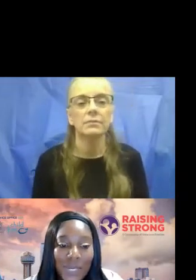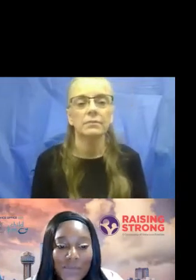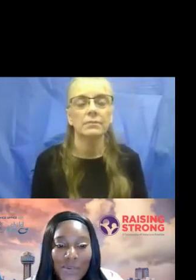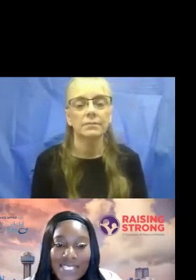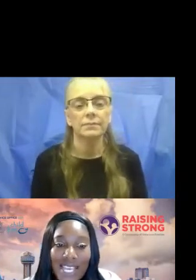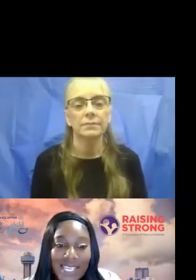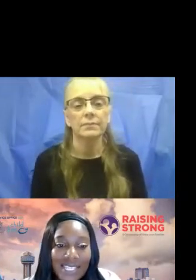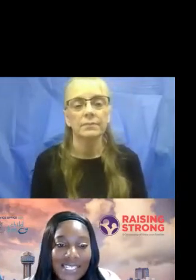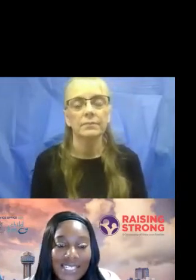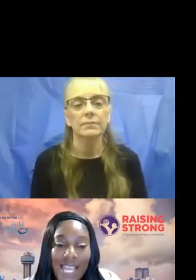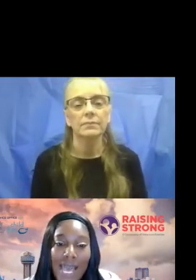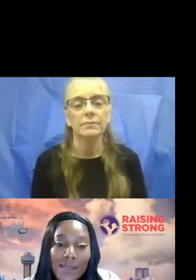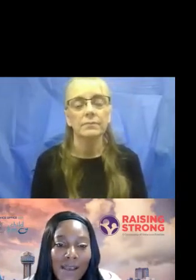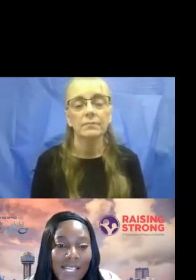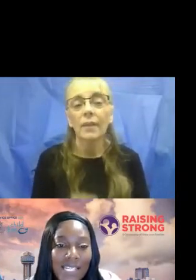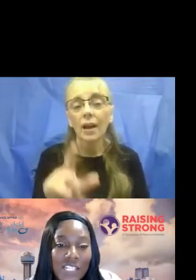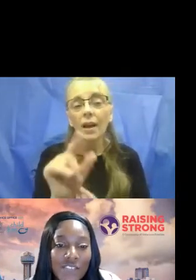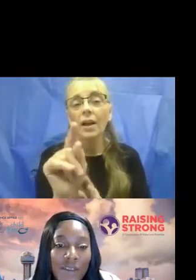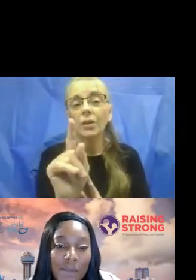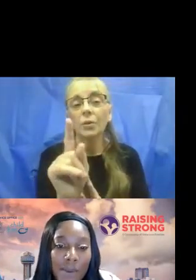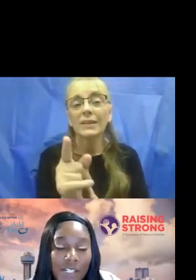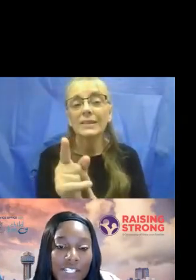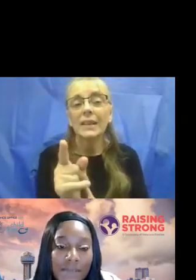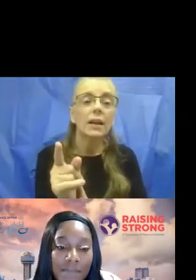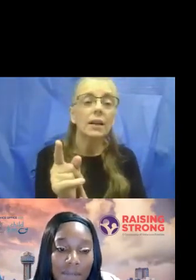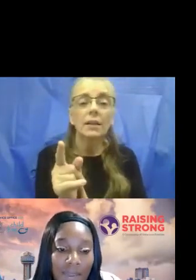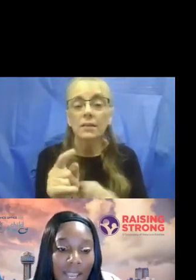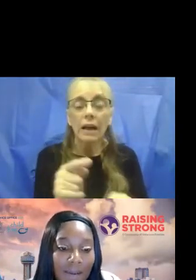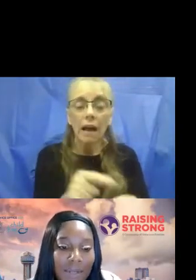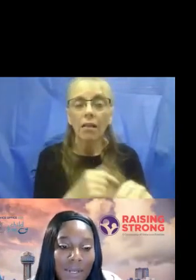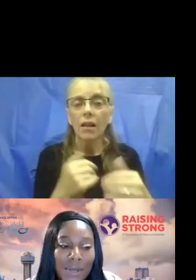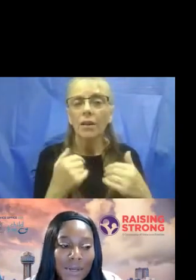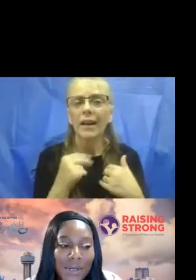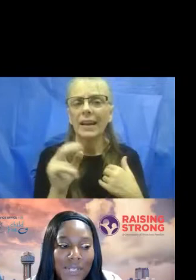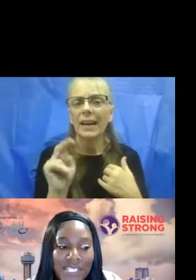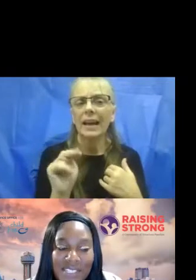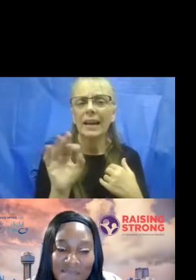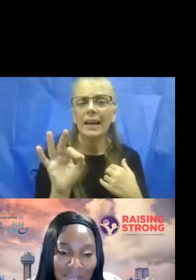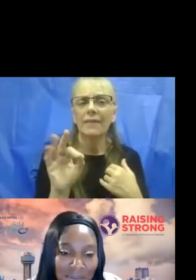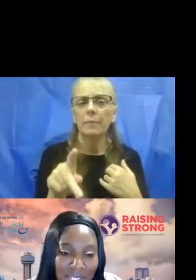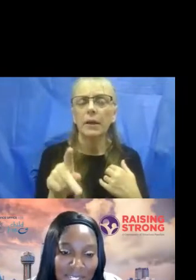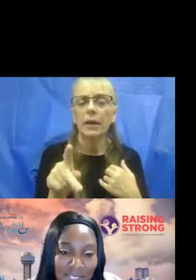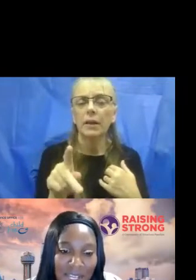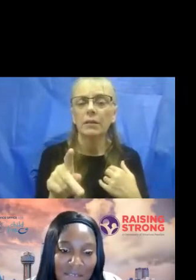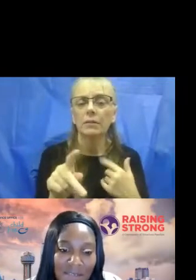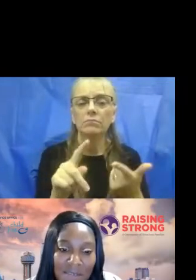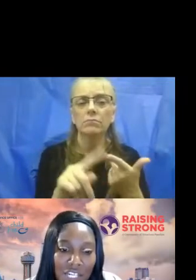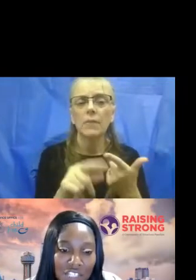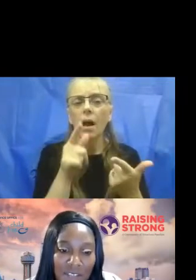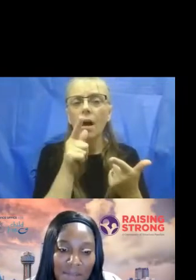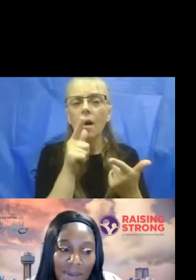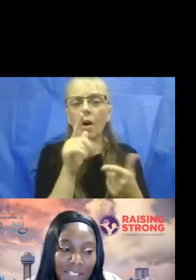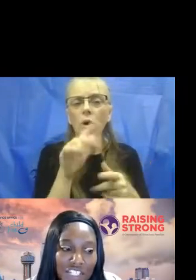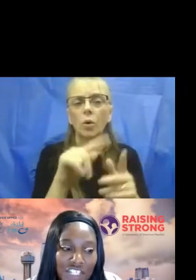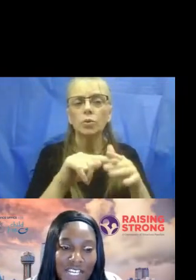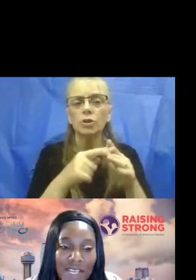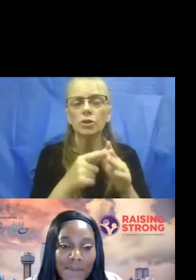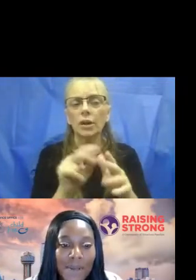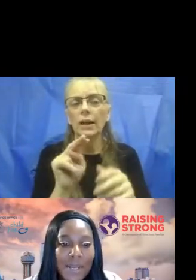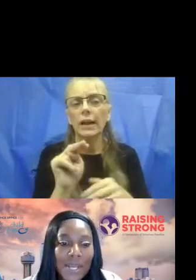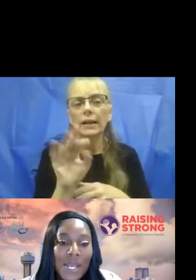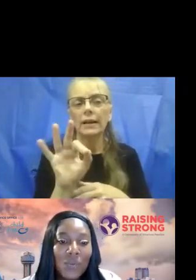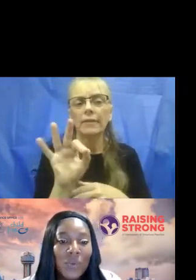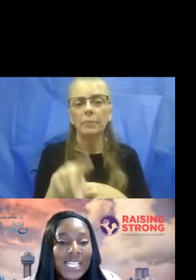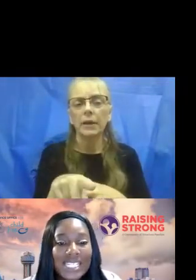Okay, 20 more seconds. How long has Nurse Family Partnership been around? Who is the founder of Nurse Family